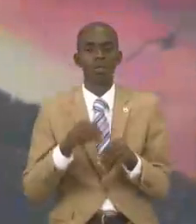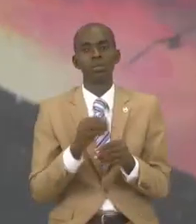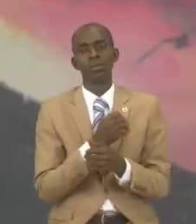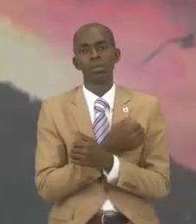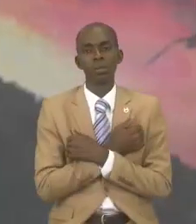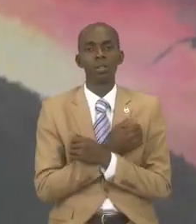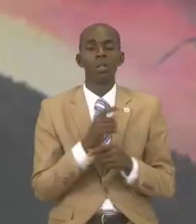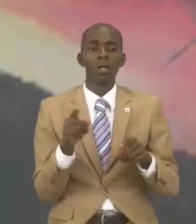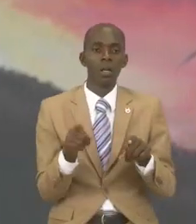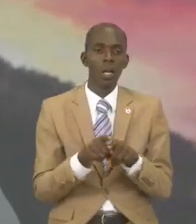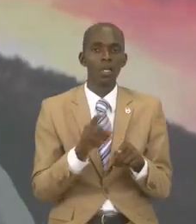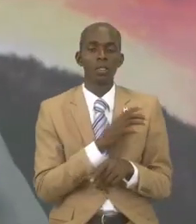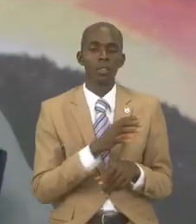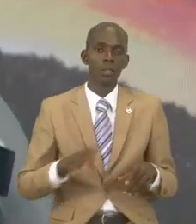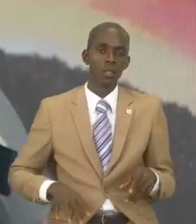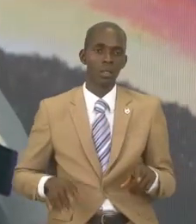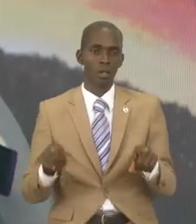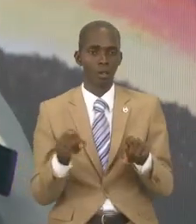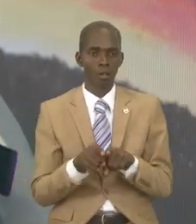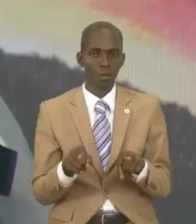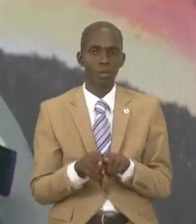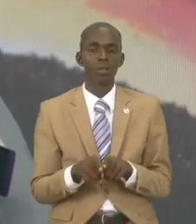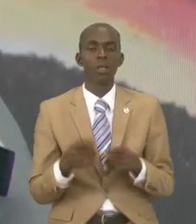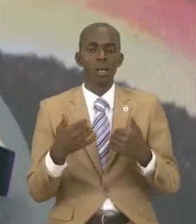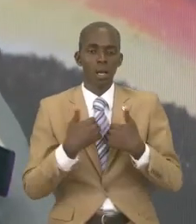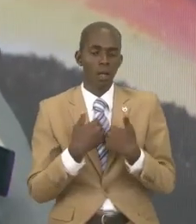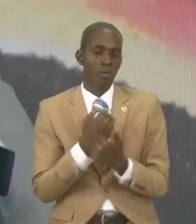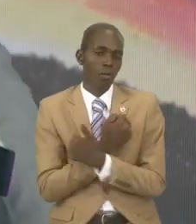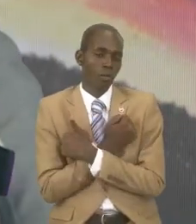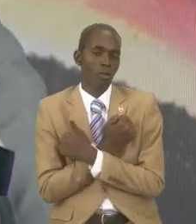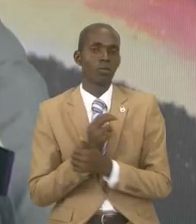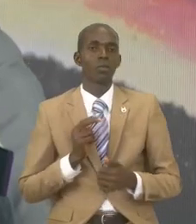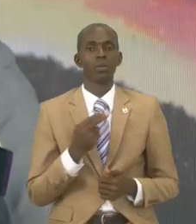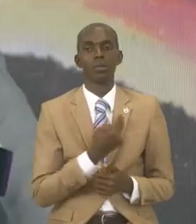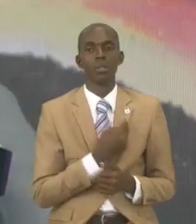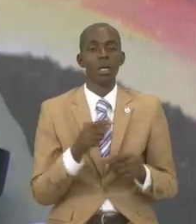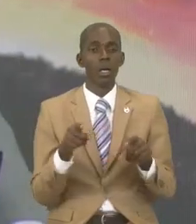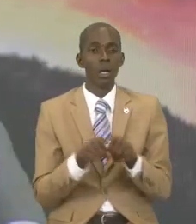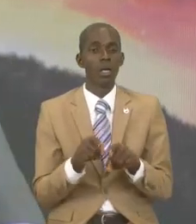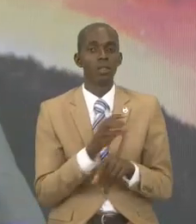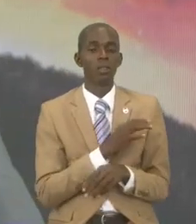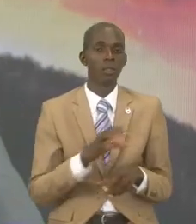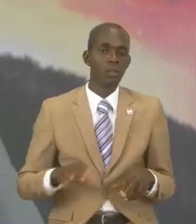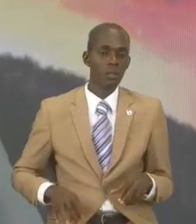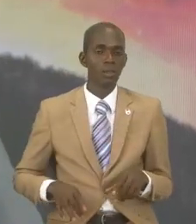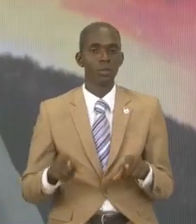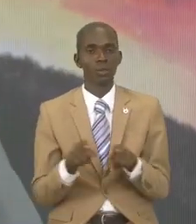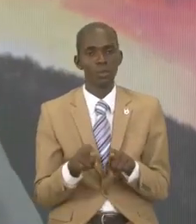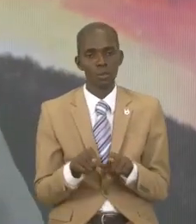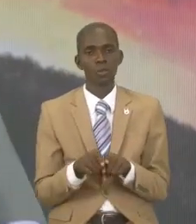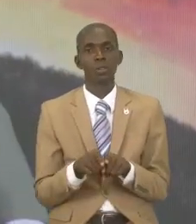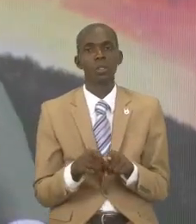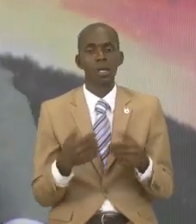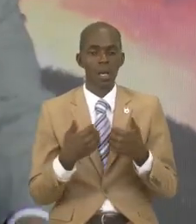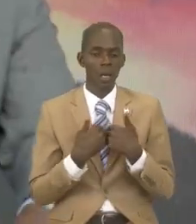as Christ also has loved us. As Christ also has